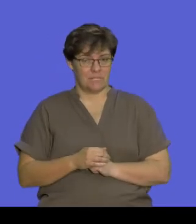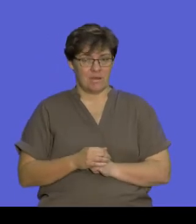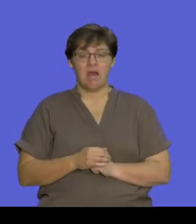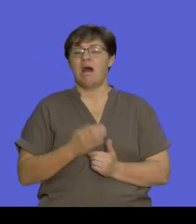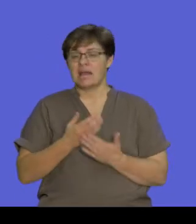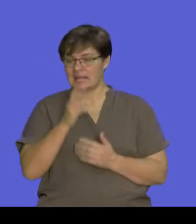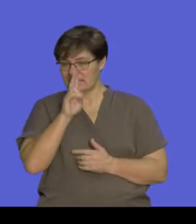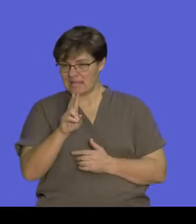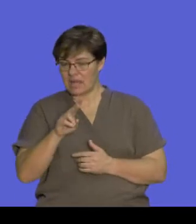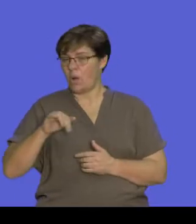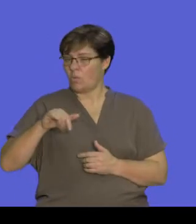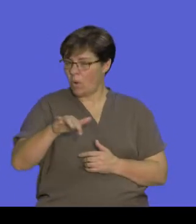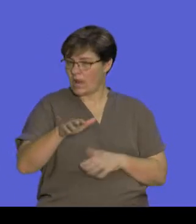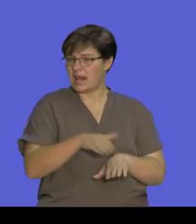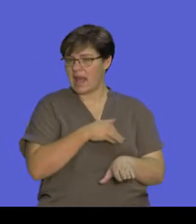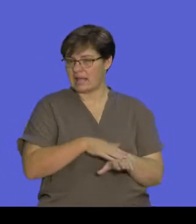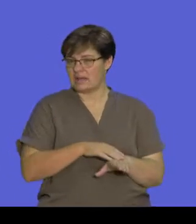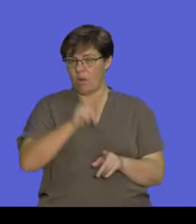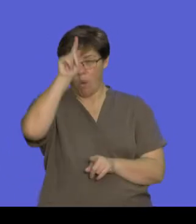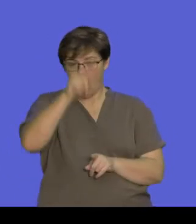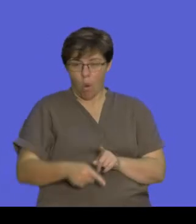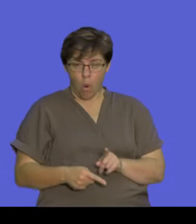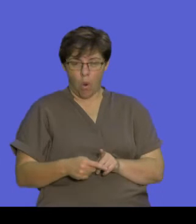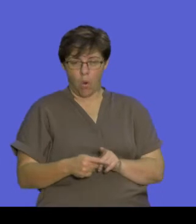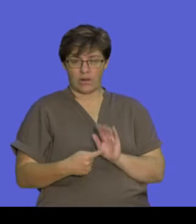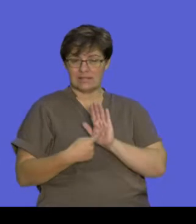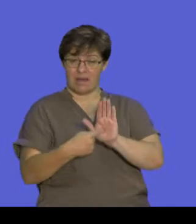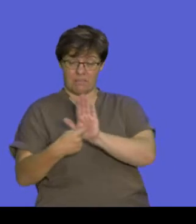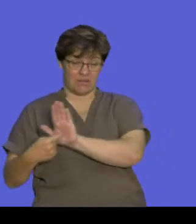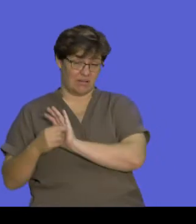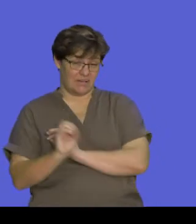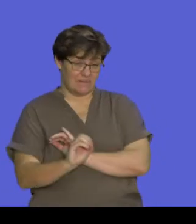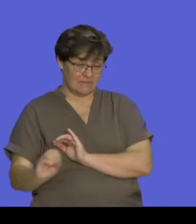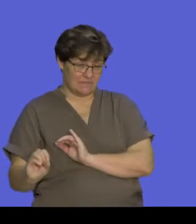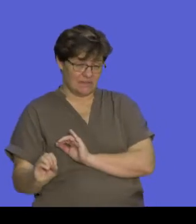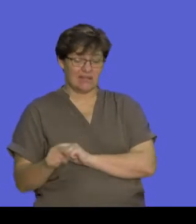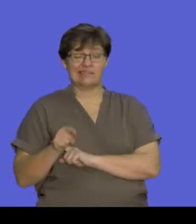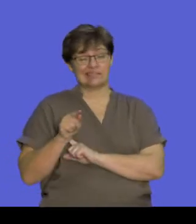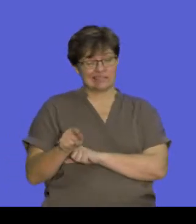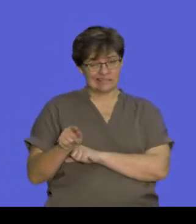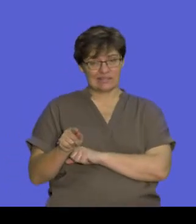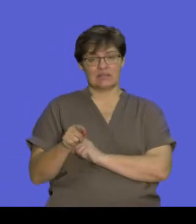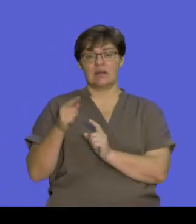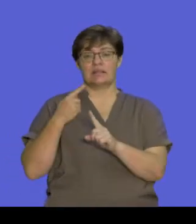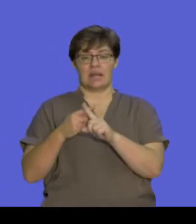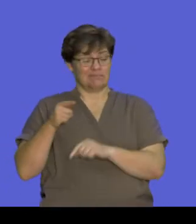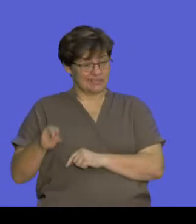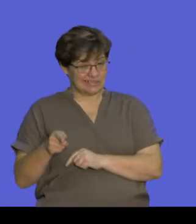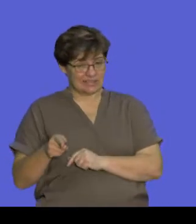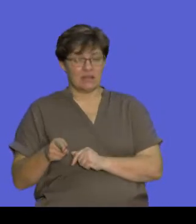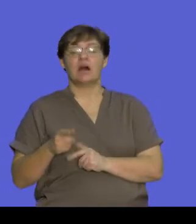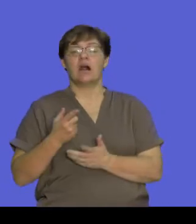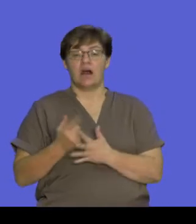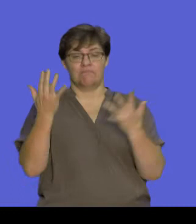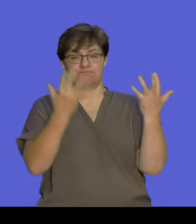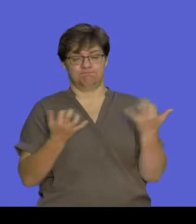and late out of all the samples that we've got, that this one multiplied by that one, we've calculated as if it